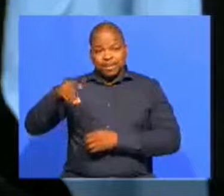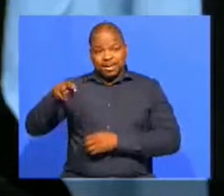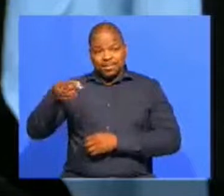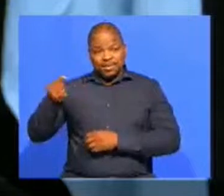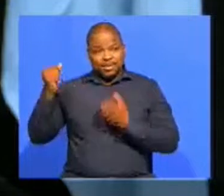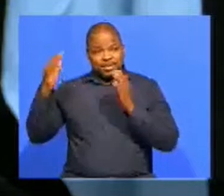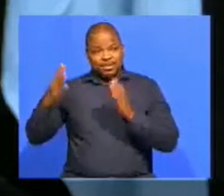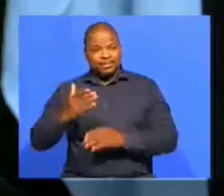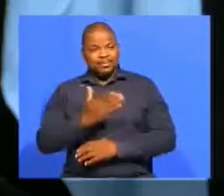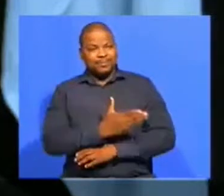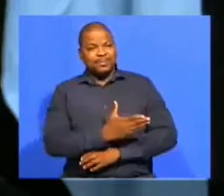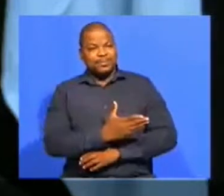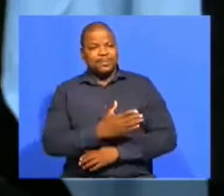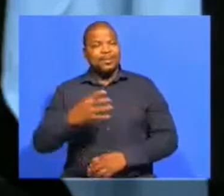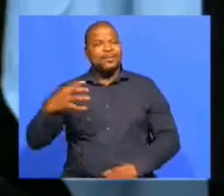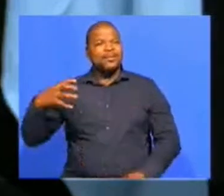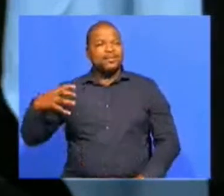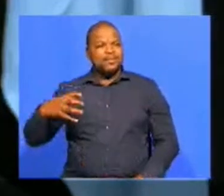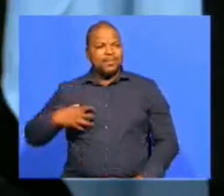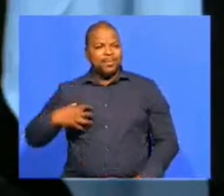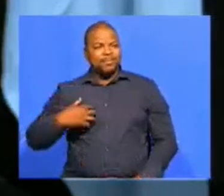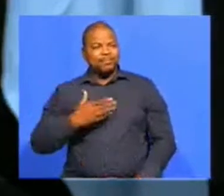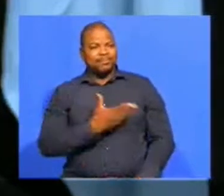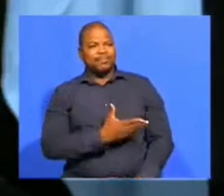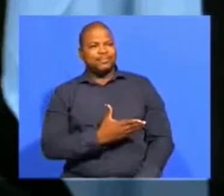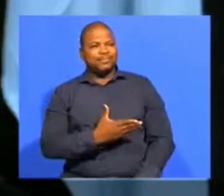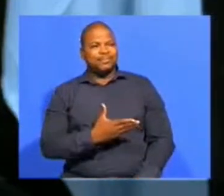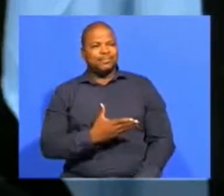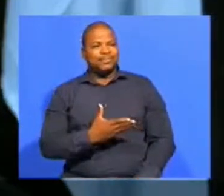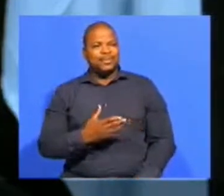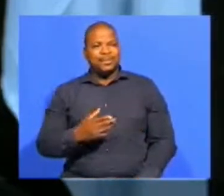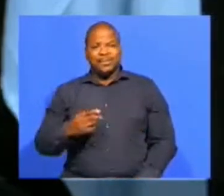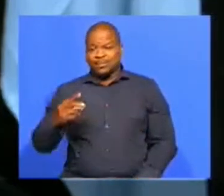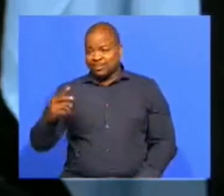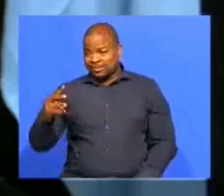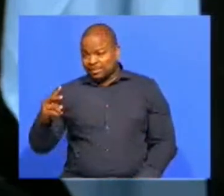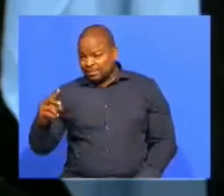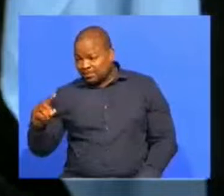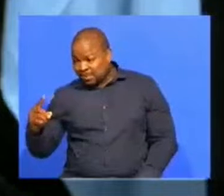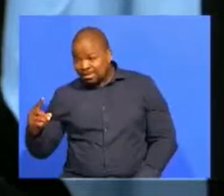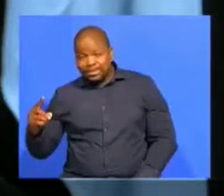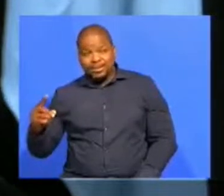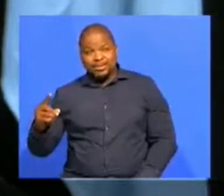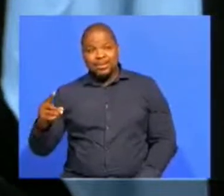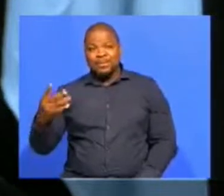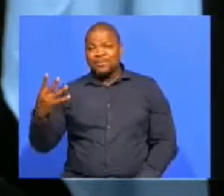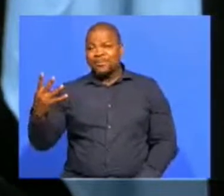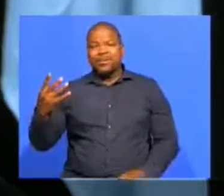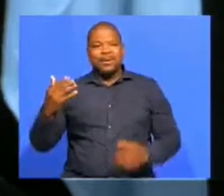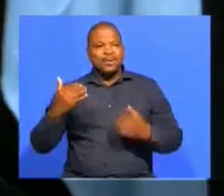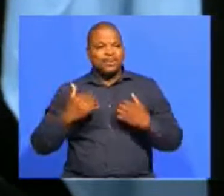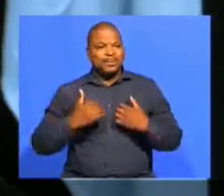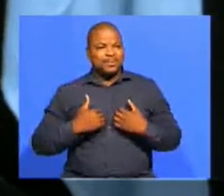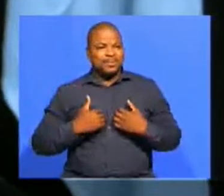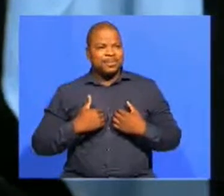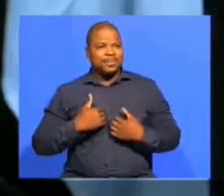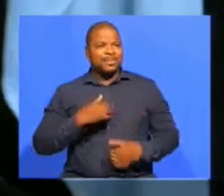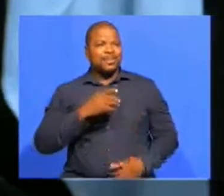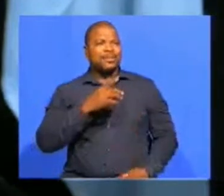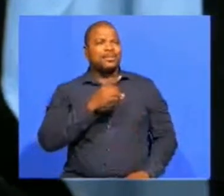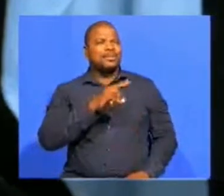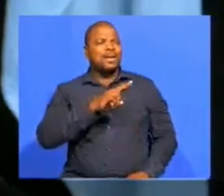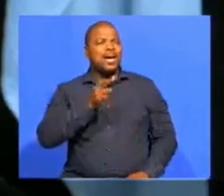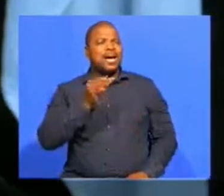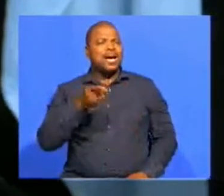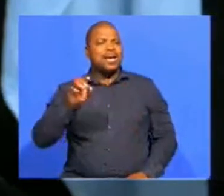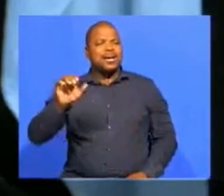here, another female. It's not just one female. We have four. Dr.